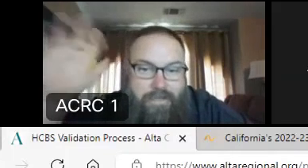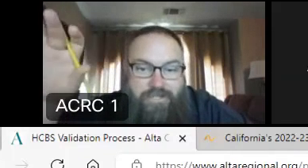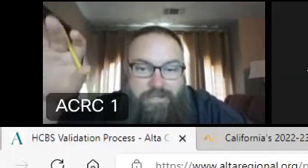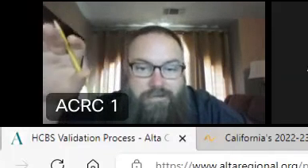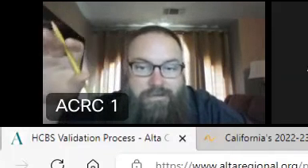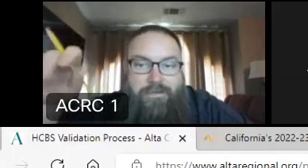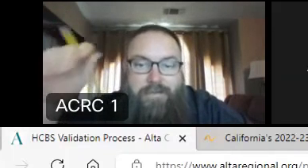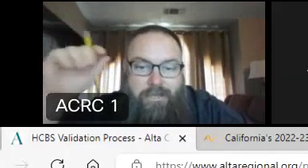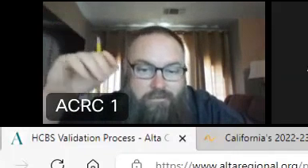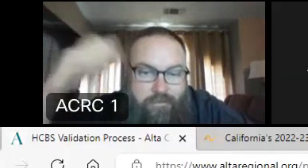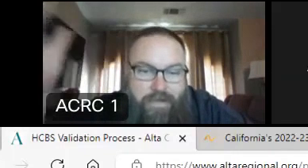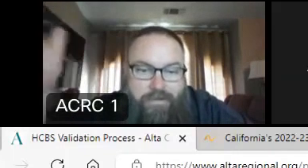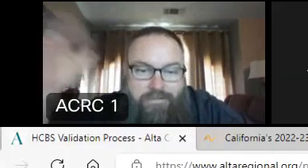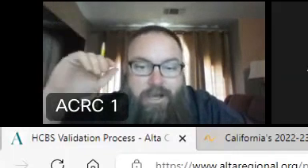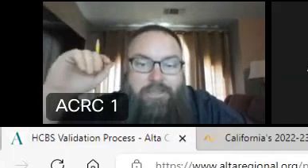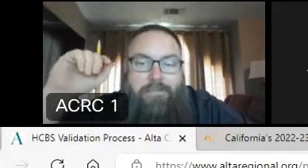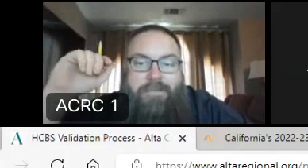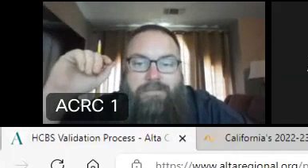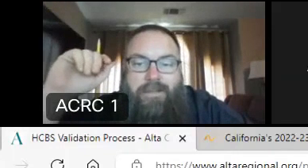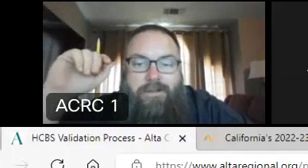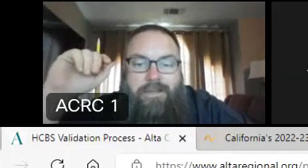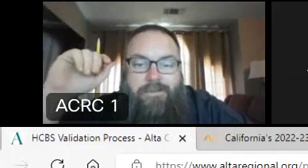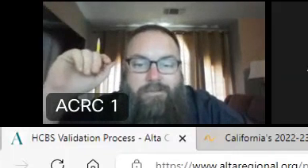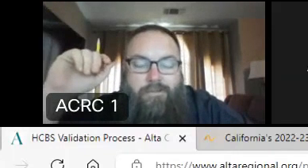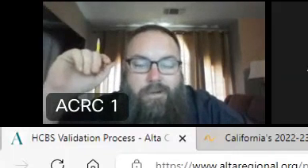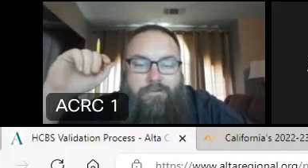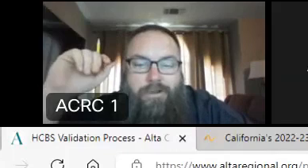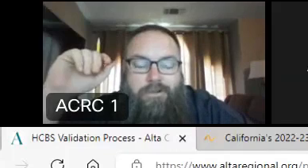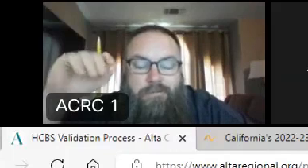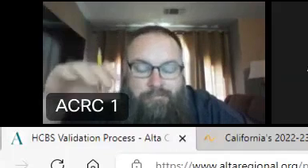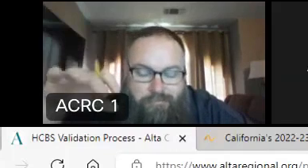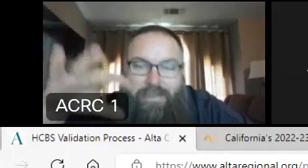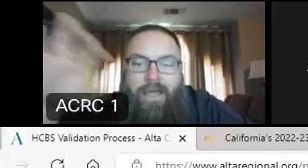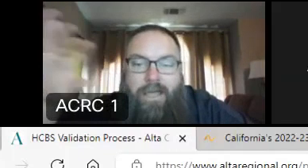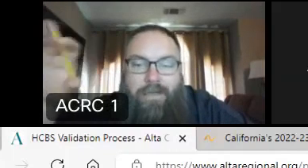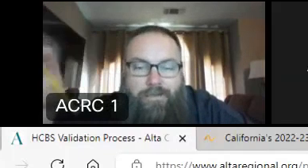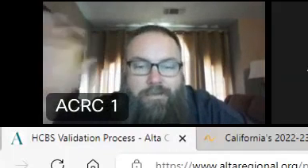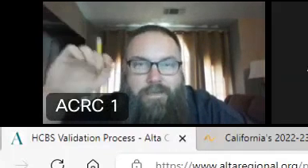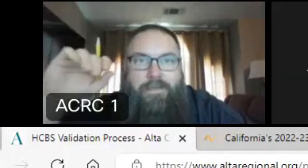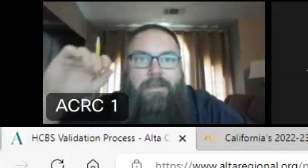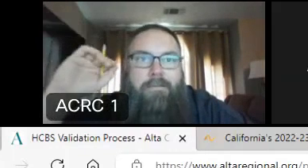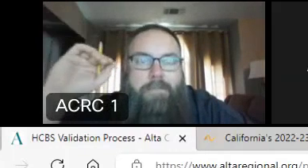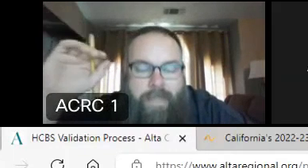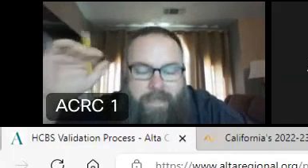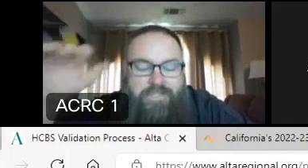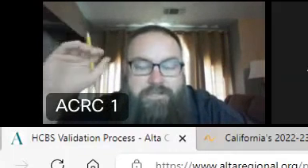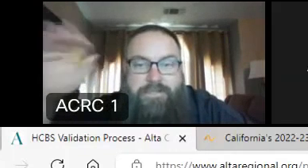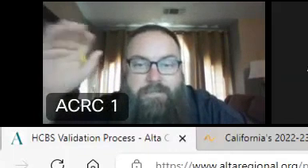your remediation, that you've provided those documents that are going to get you to the point where you're in line with the